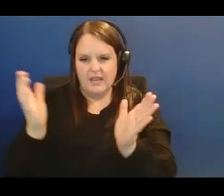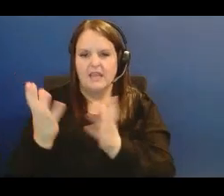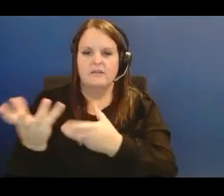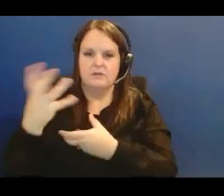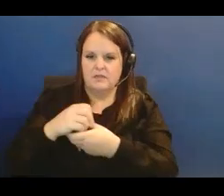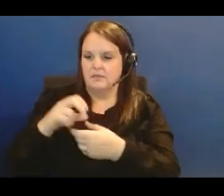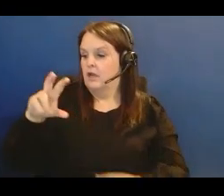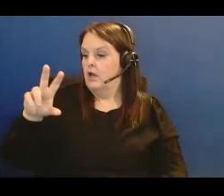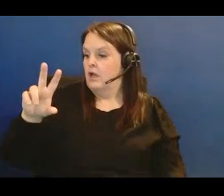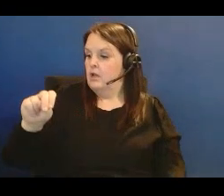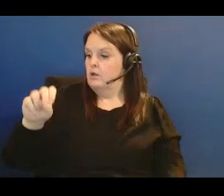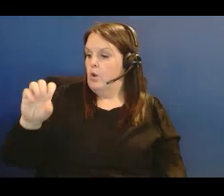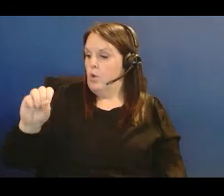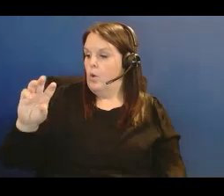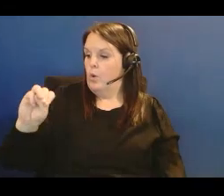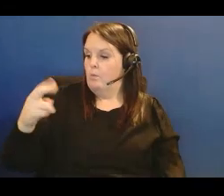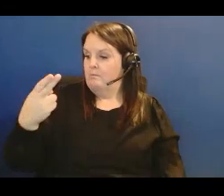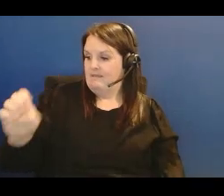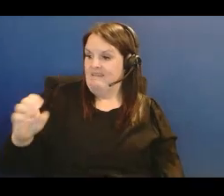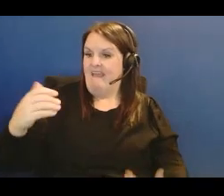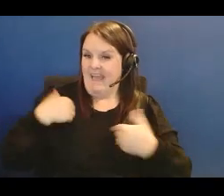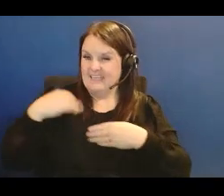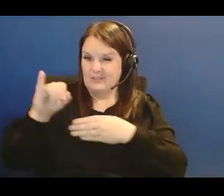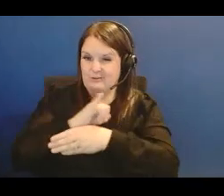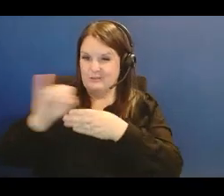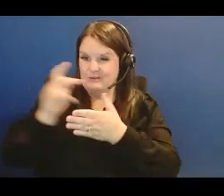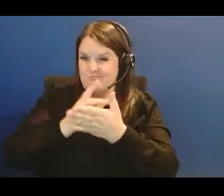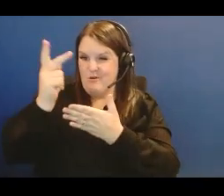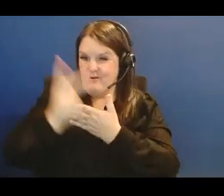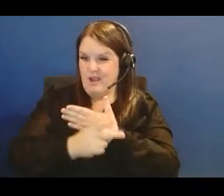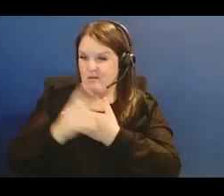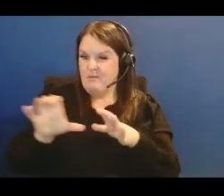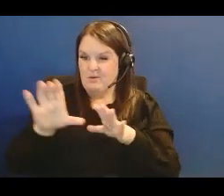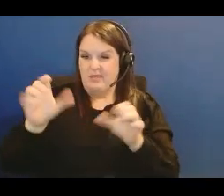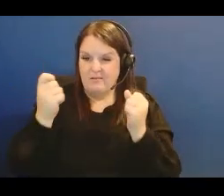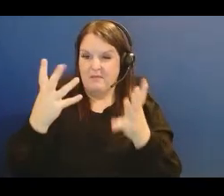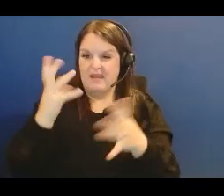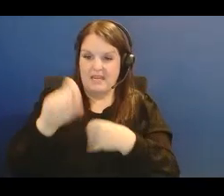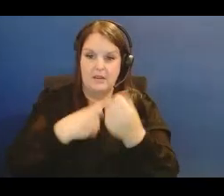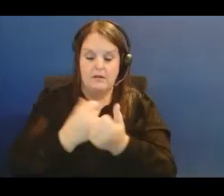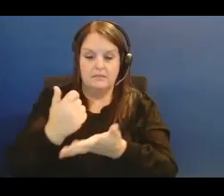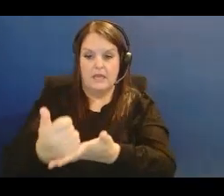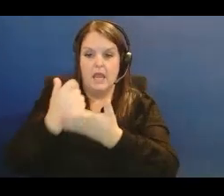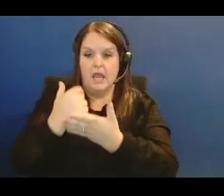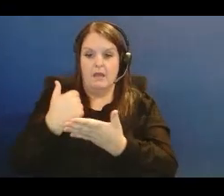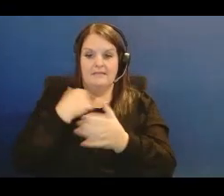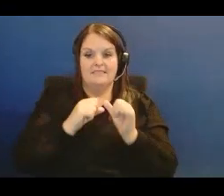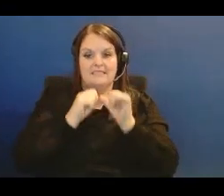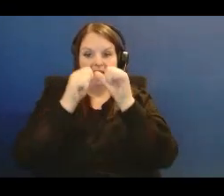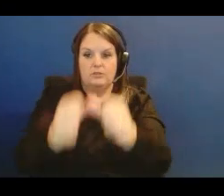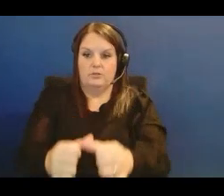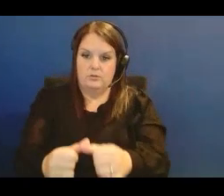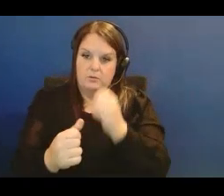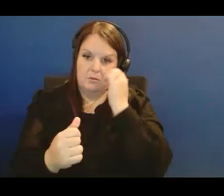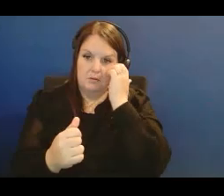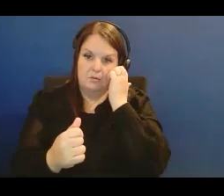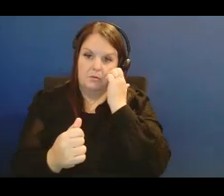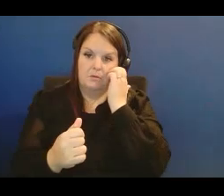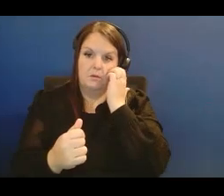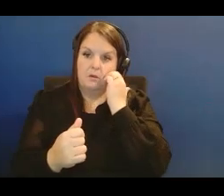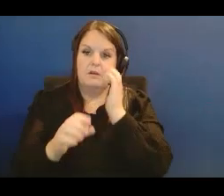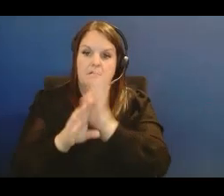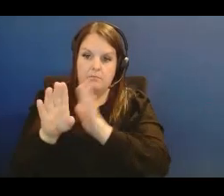an internship program. We've been doing this for multiple years, and it helped us and continues to help us, Mr. Chair, to build